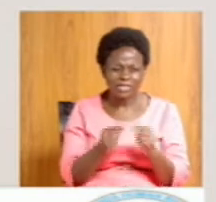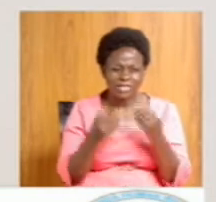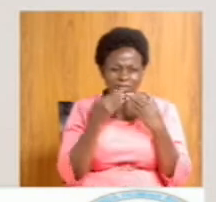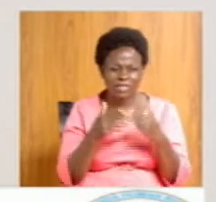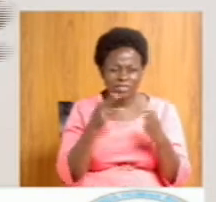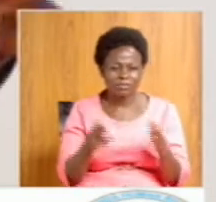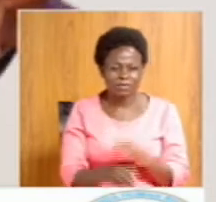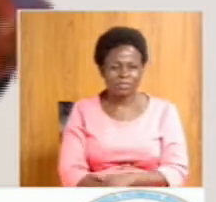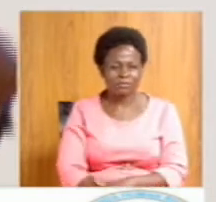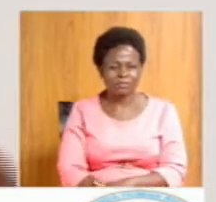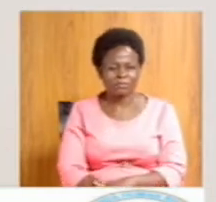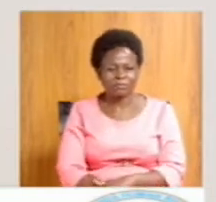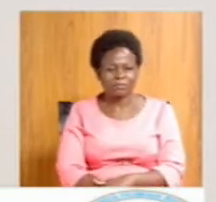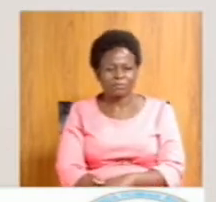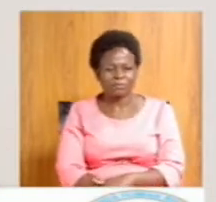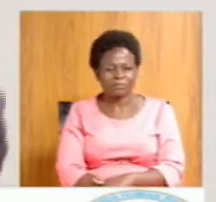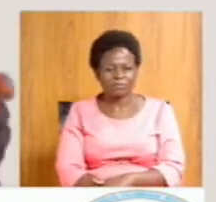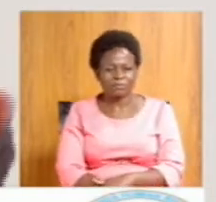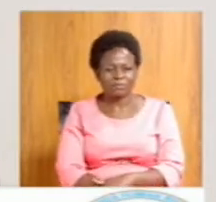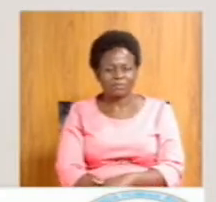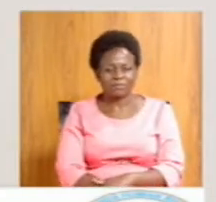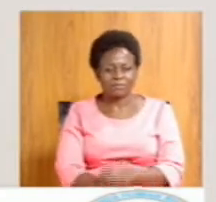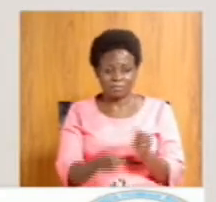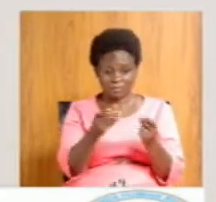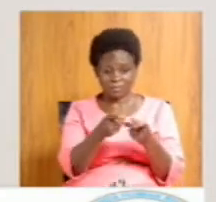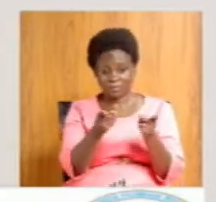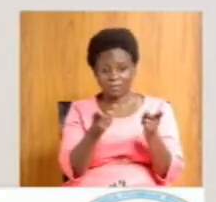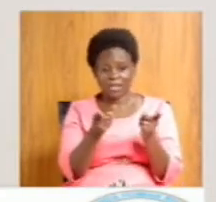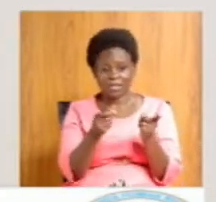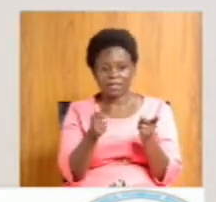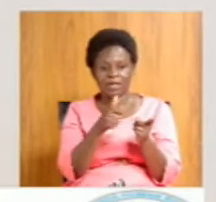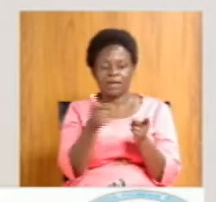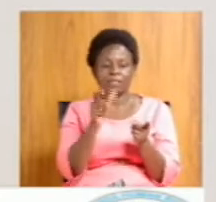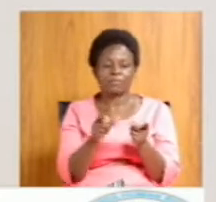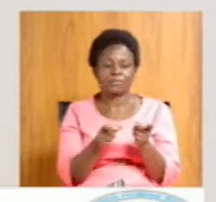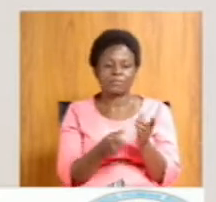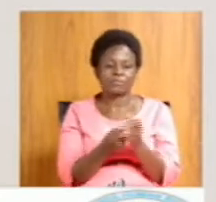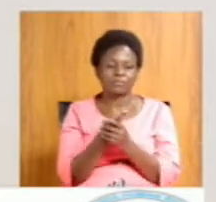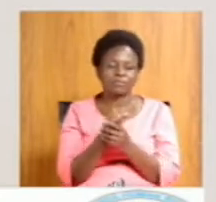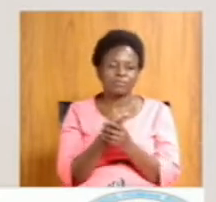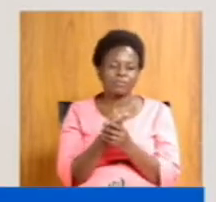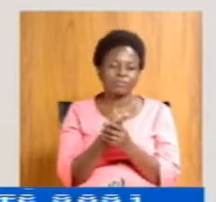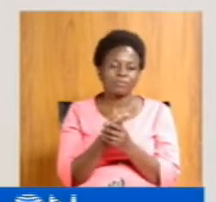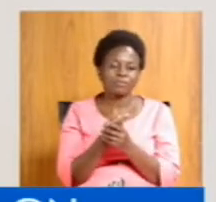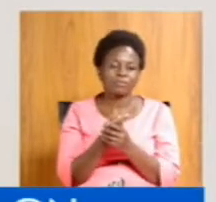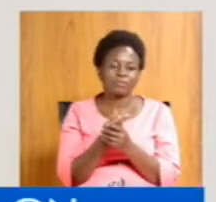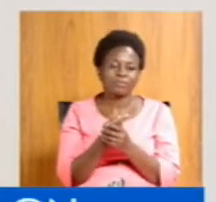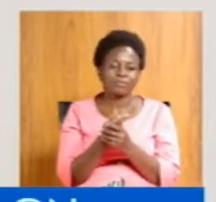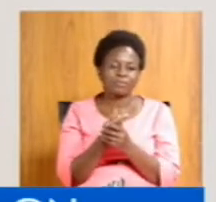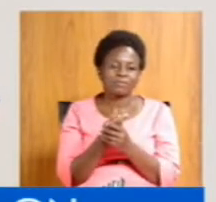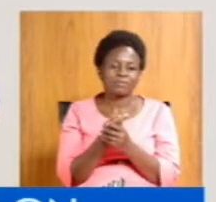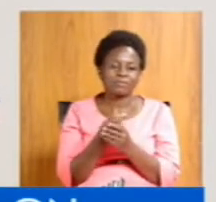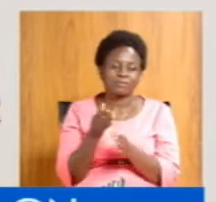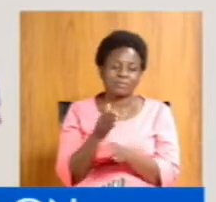keenly okay yes sir no but you had an opportunity before so I think let's